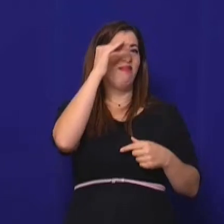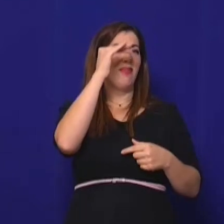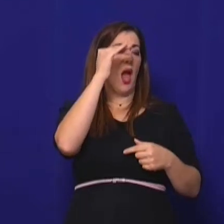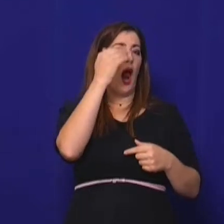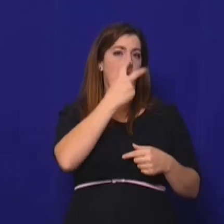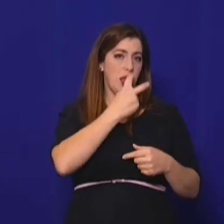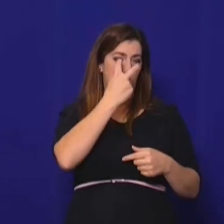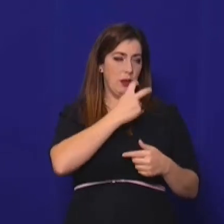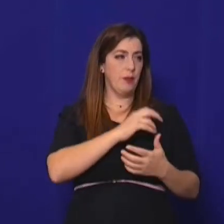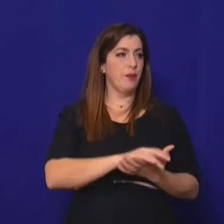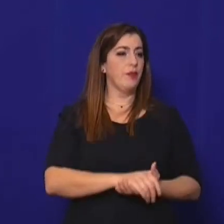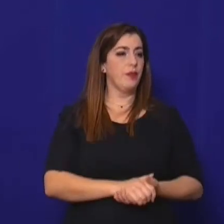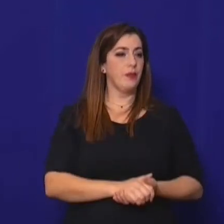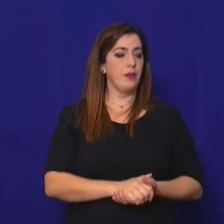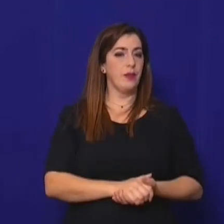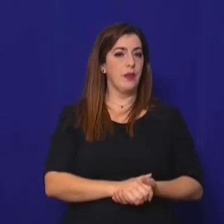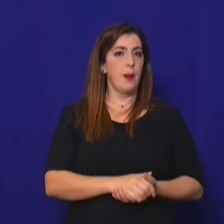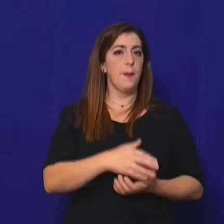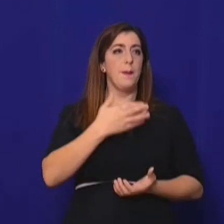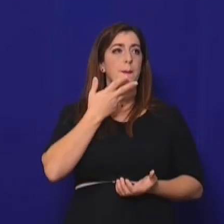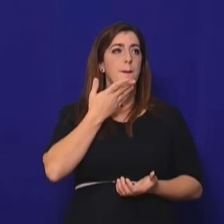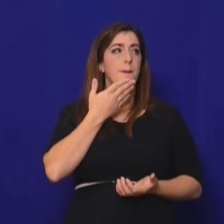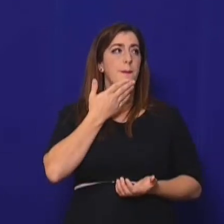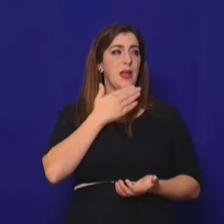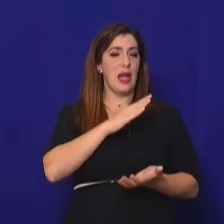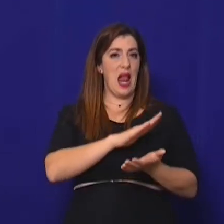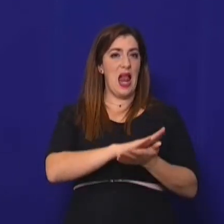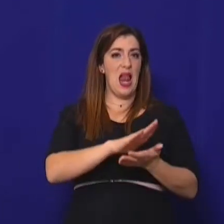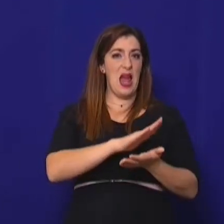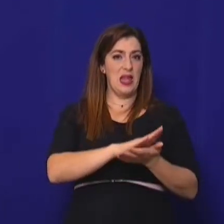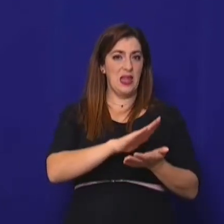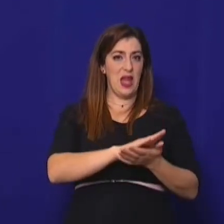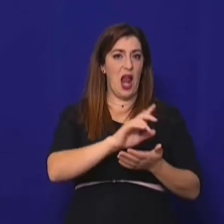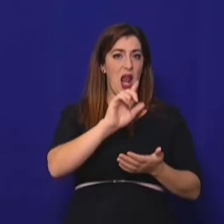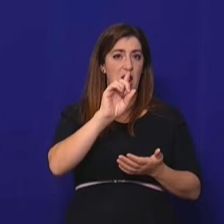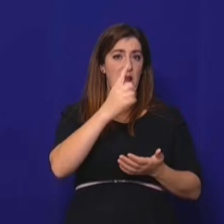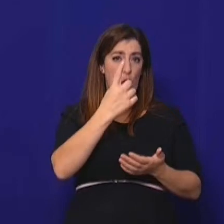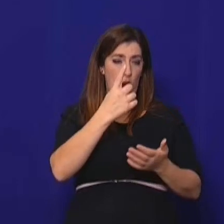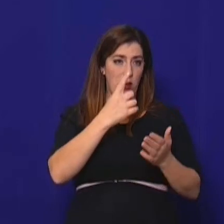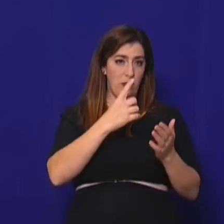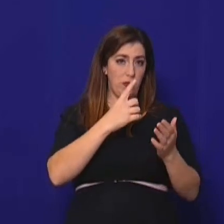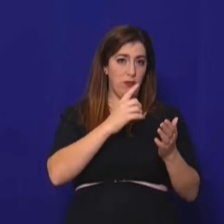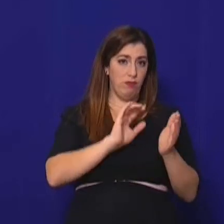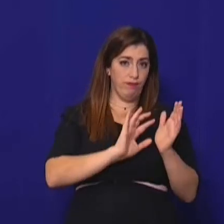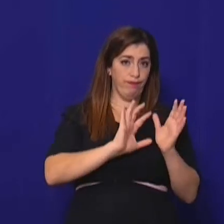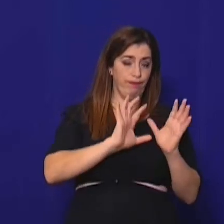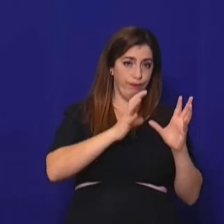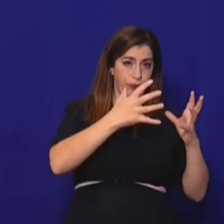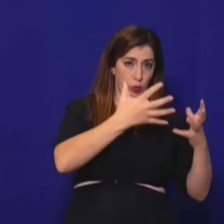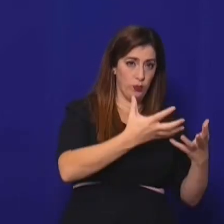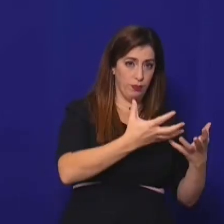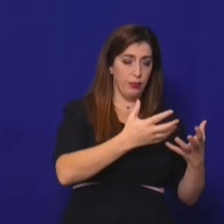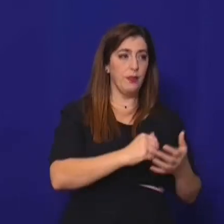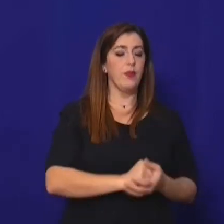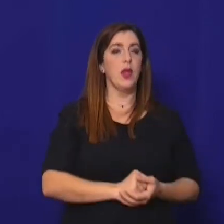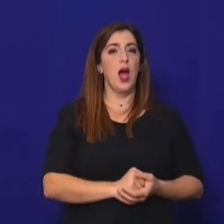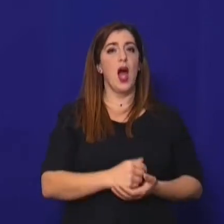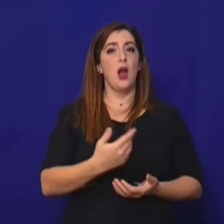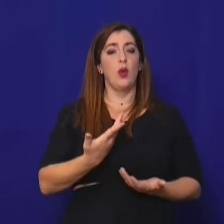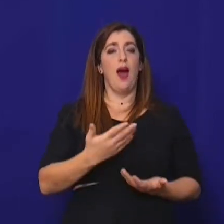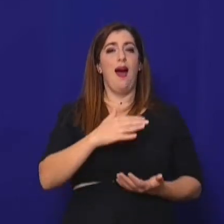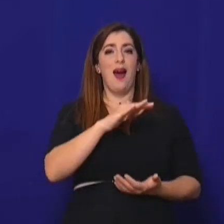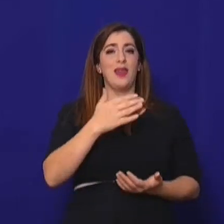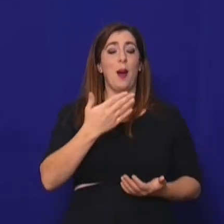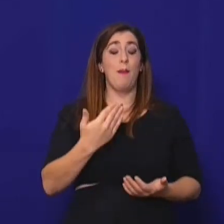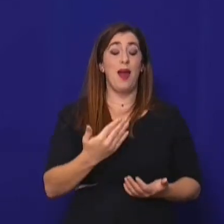kif għaddit l-ewwel wave u mbagħad bdejna naraw li reġgħu ħajbdew jiżdiedu l-każijiet mill-ewwel tajna l-parir